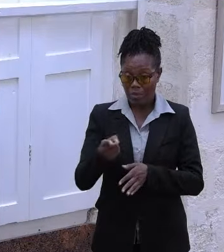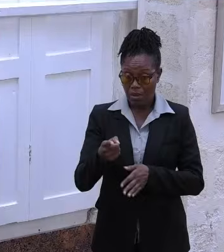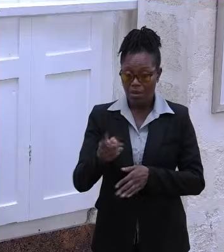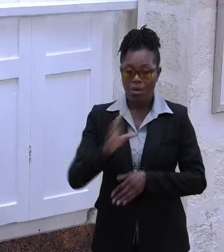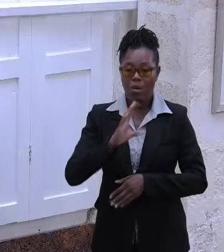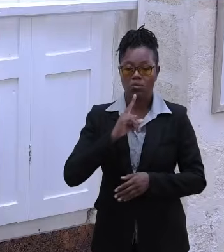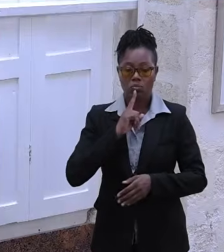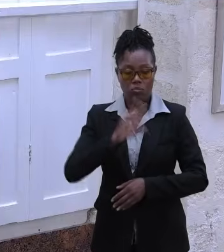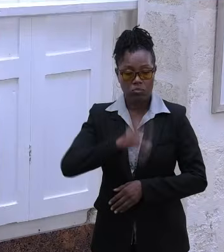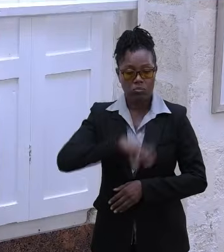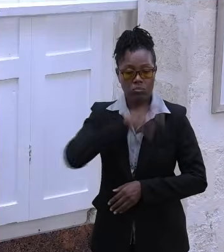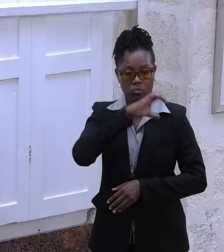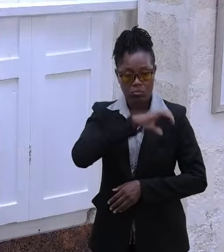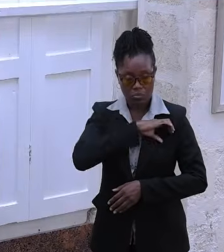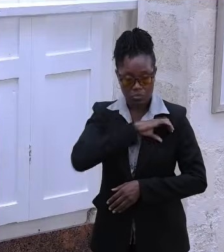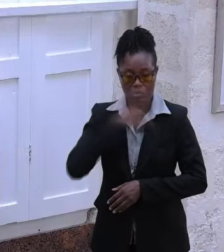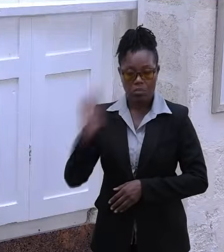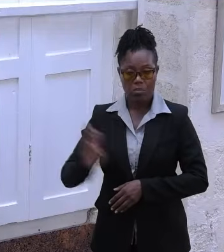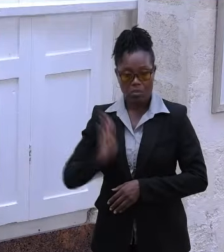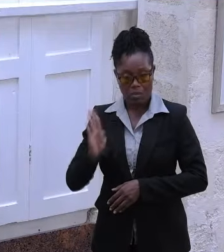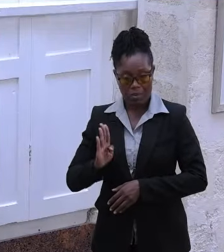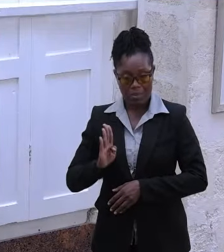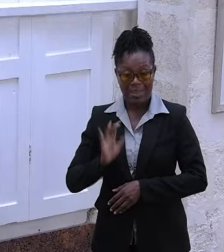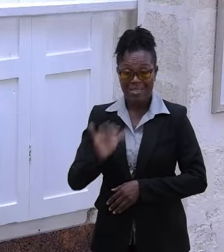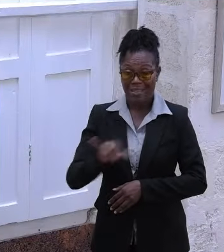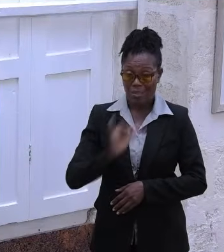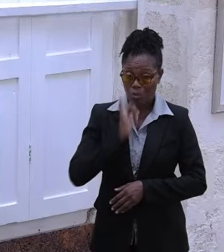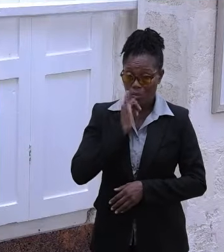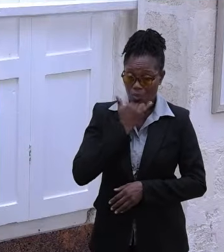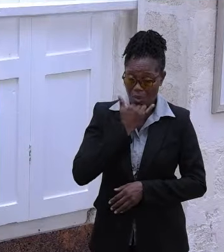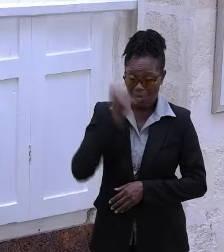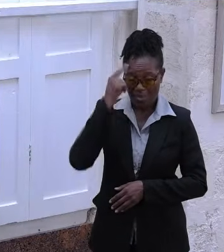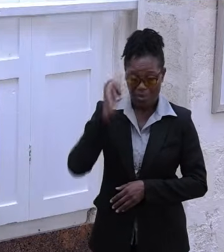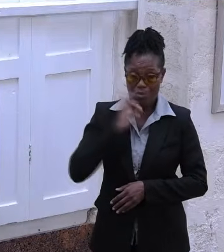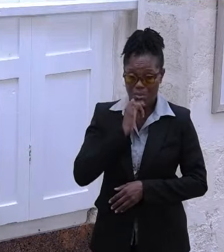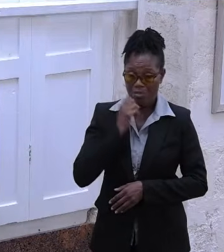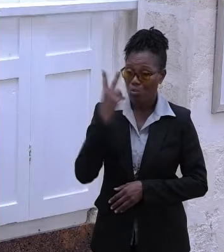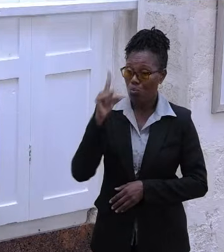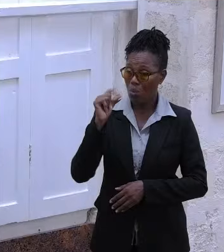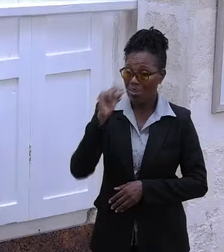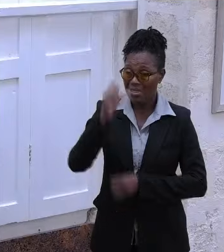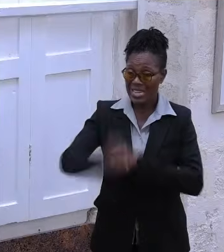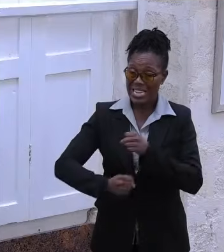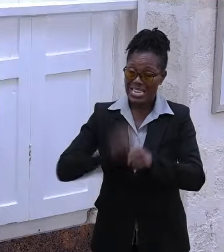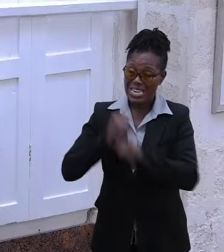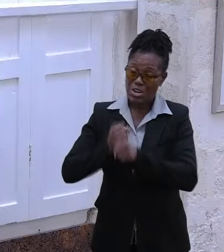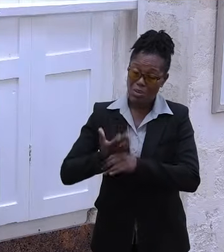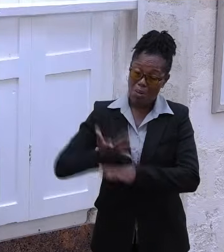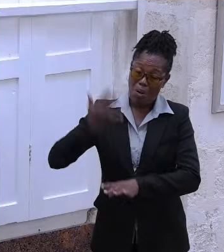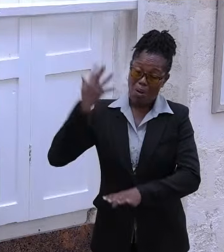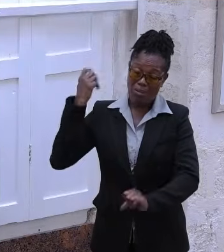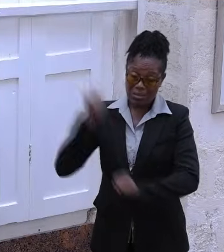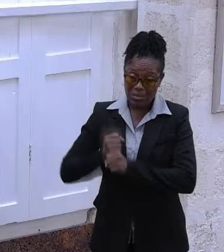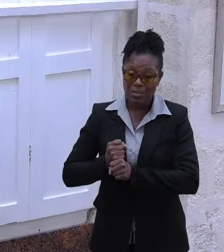of Barbados and correct what we call a wrong for over 20 years. Because I see here,